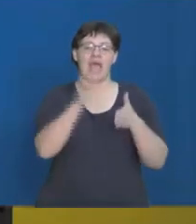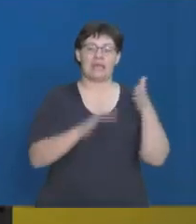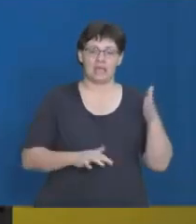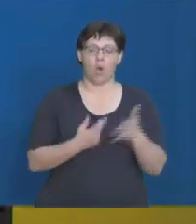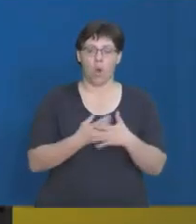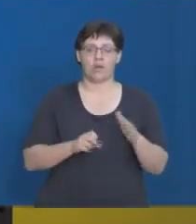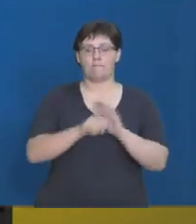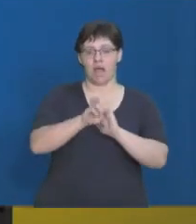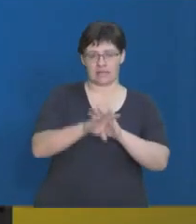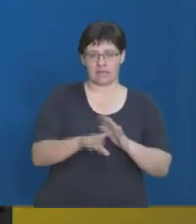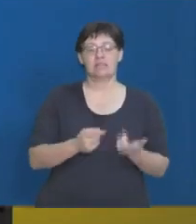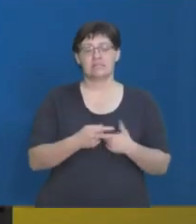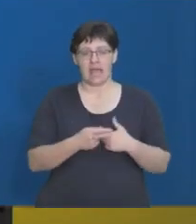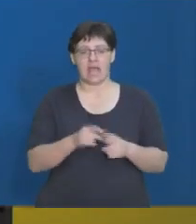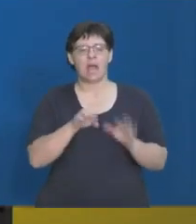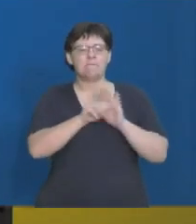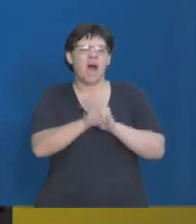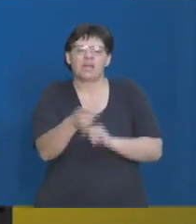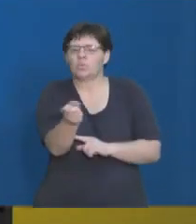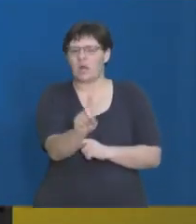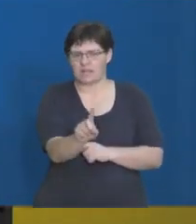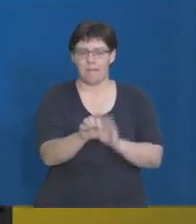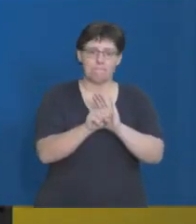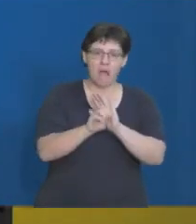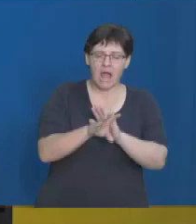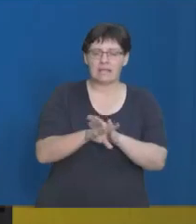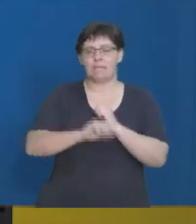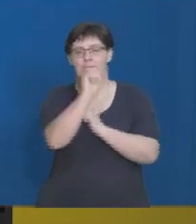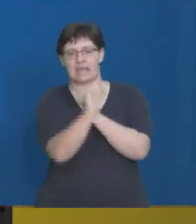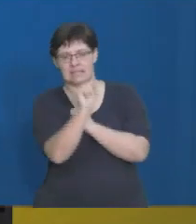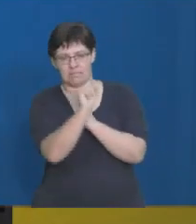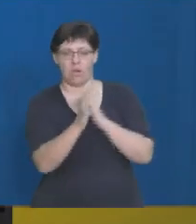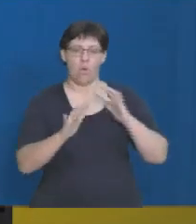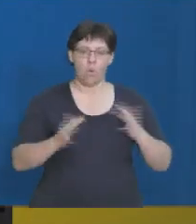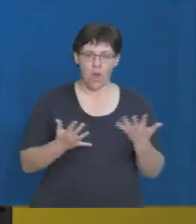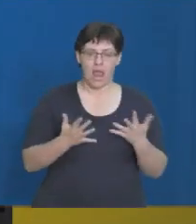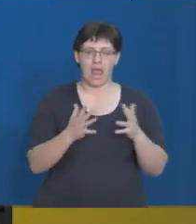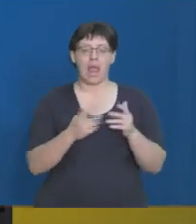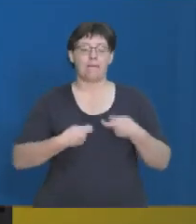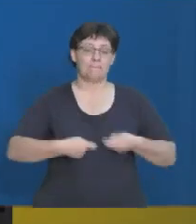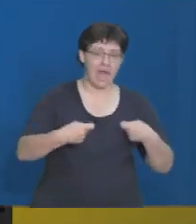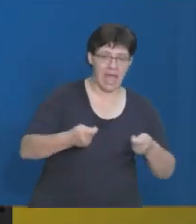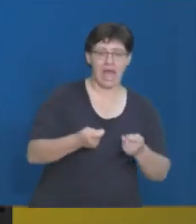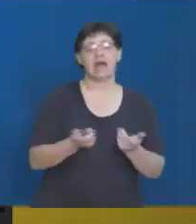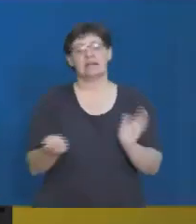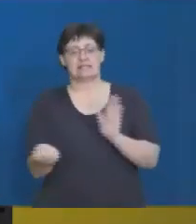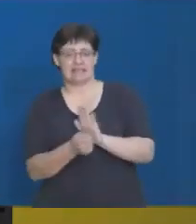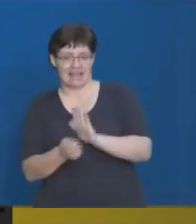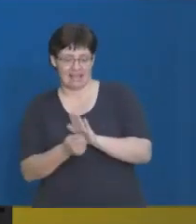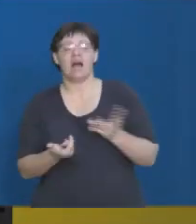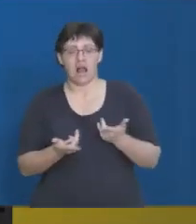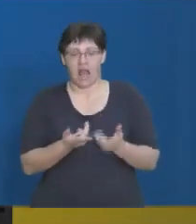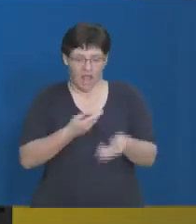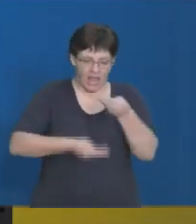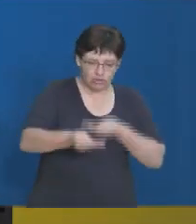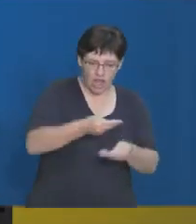on markets, you can define what is a market. A market is a mechanism where buyers and sellers meet to exchange goods and